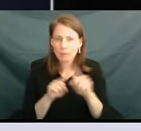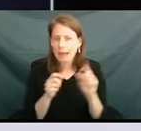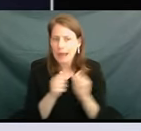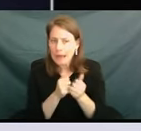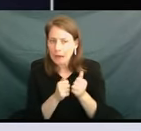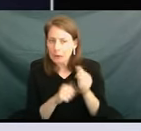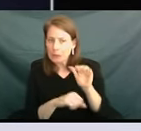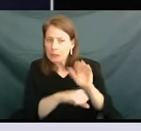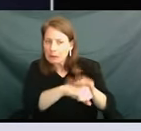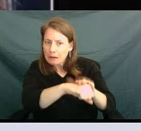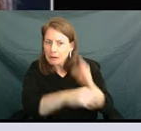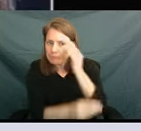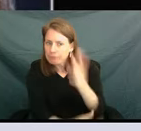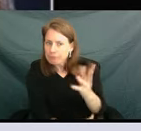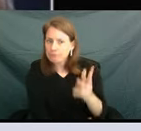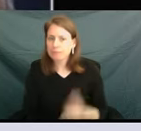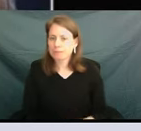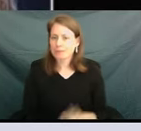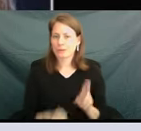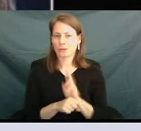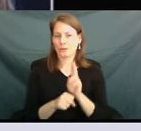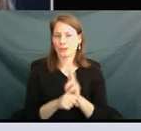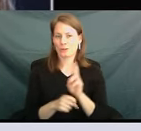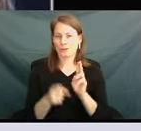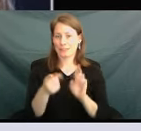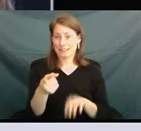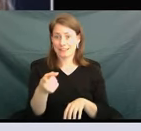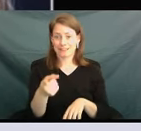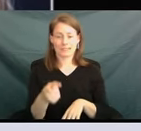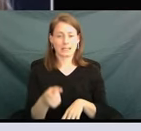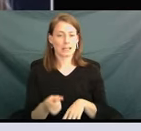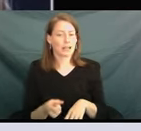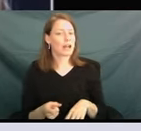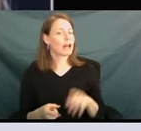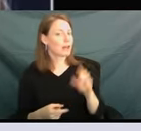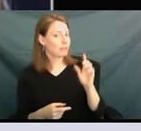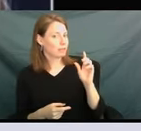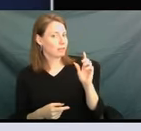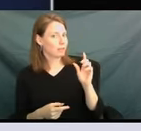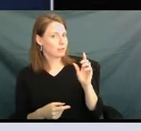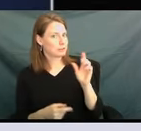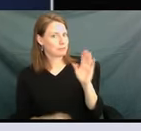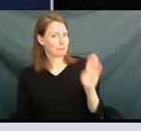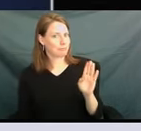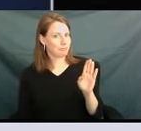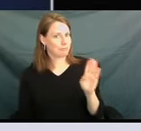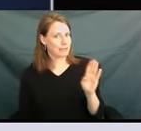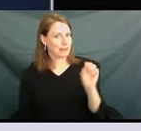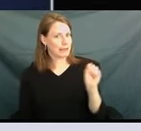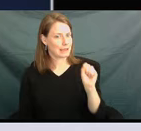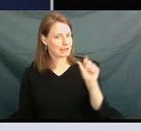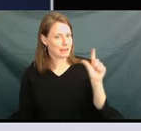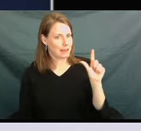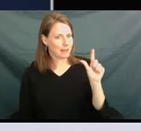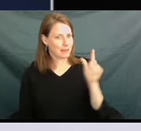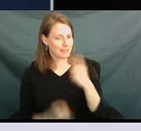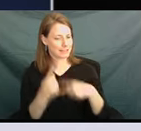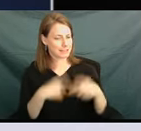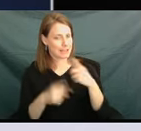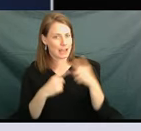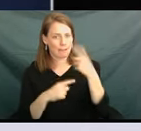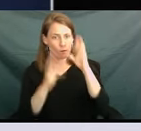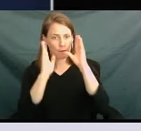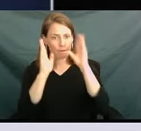Makaton sign. So she says, well, there is a sign called focus. So we all practiced that and all the children practiced it. And so then it became